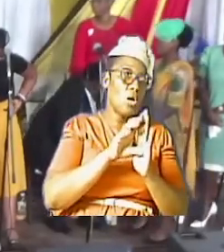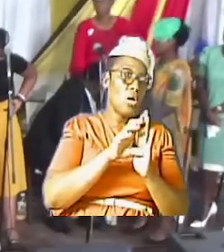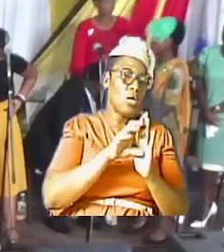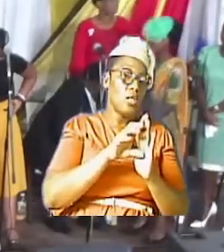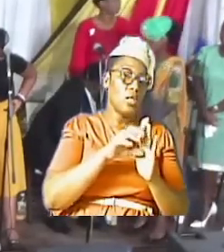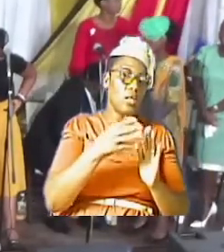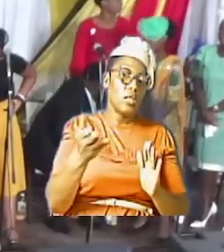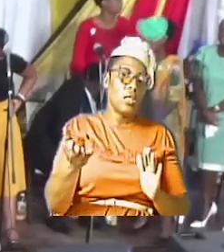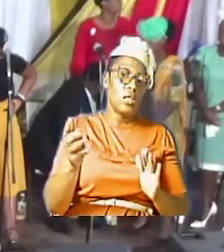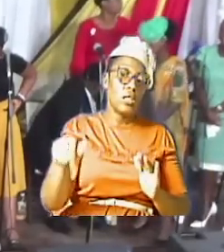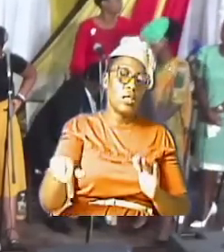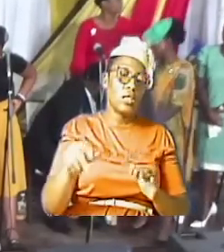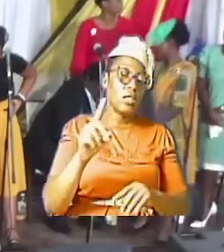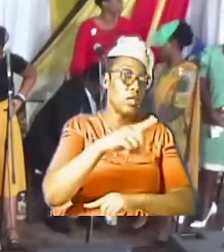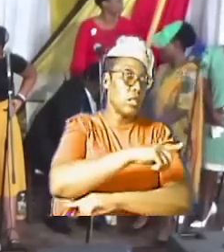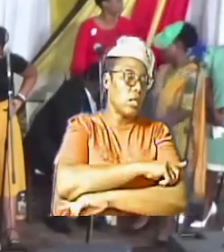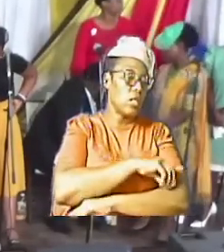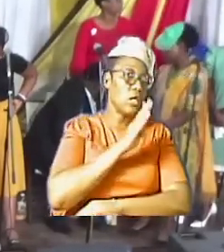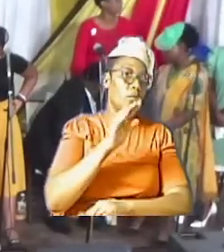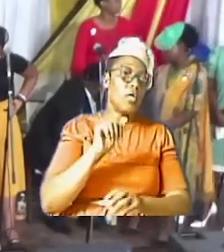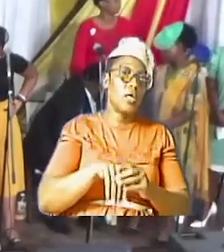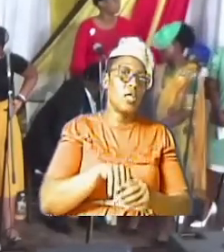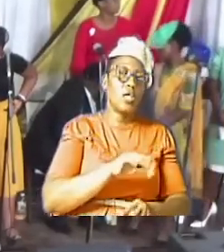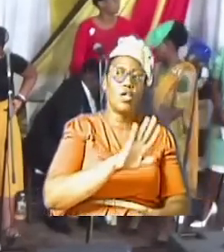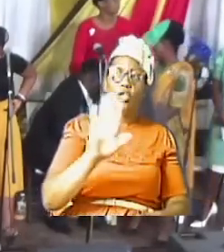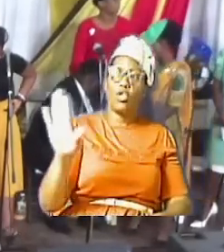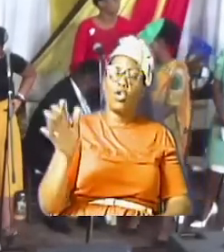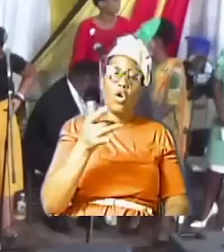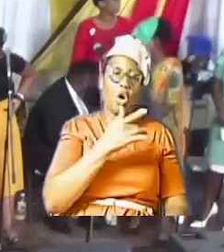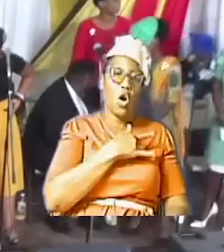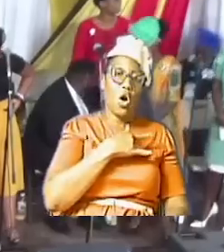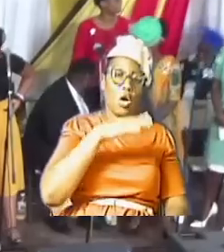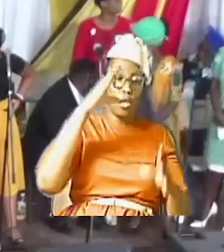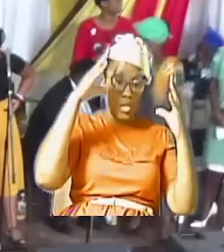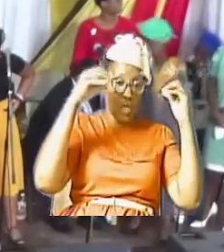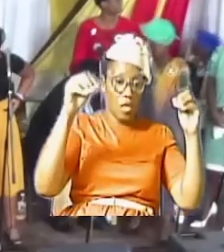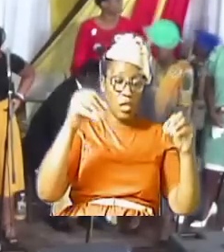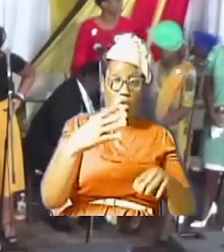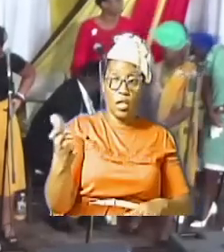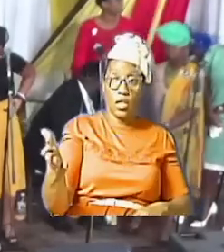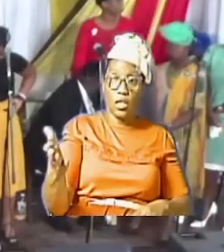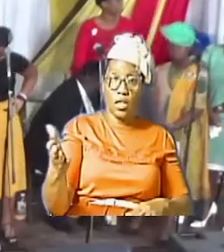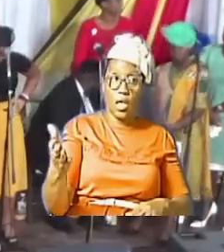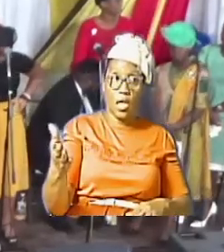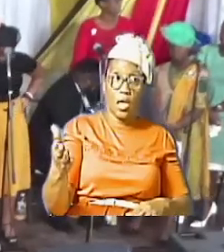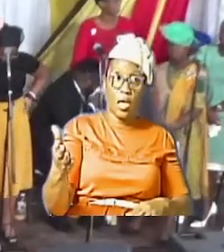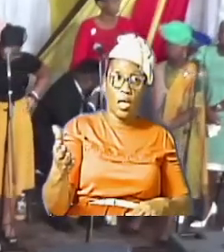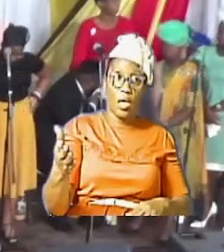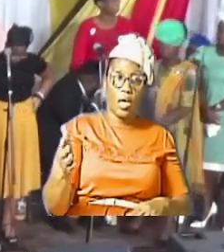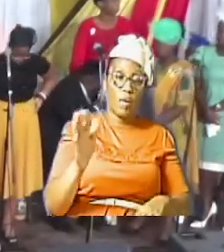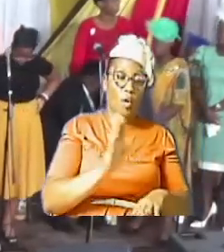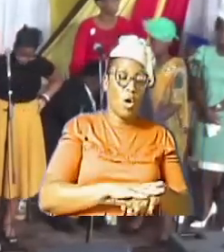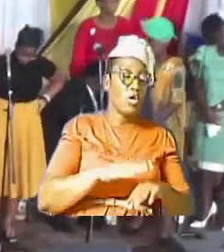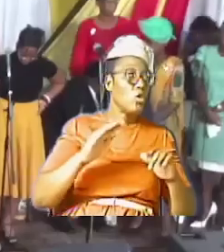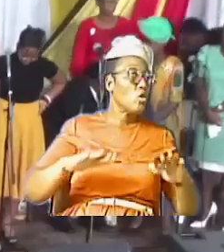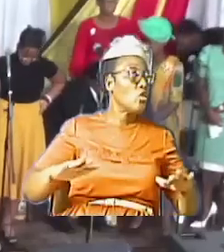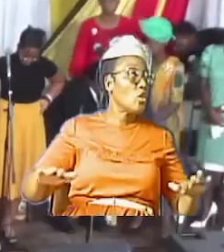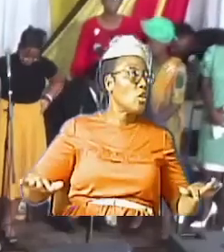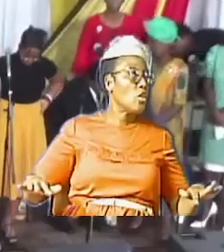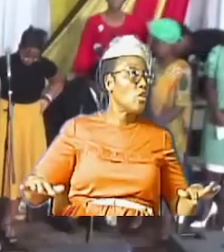thee this day shall be in thine heart, and thou shalt teach them diligently unto thy